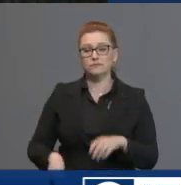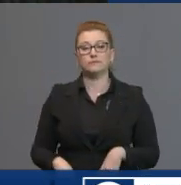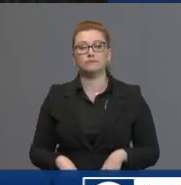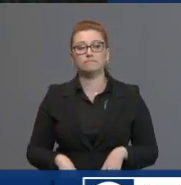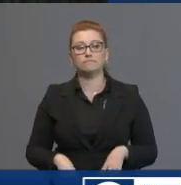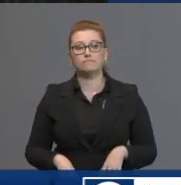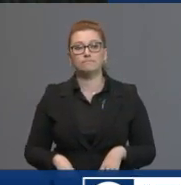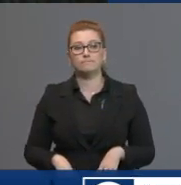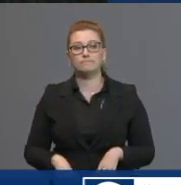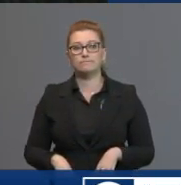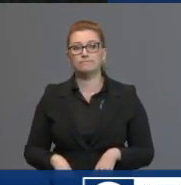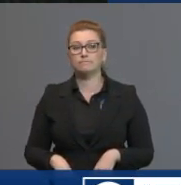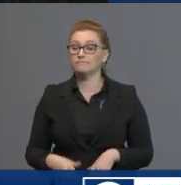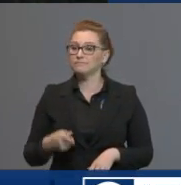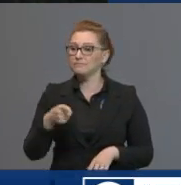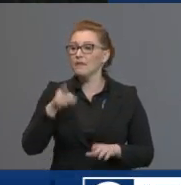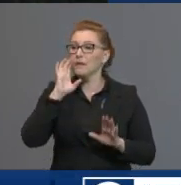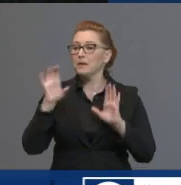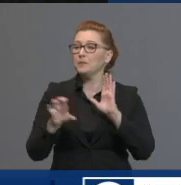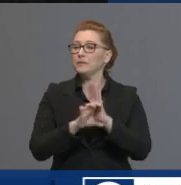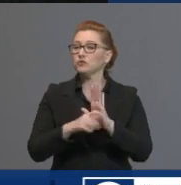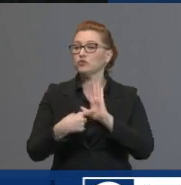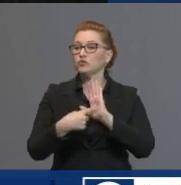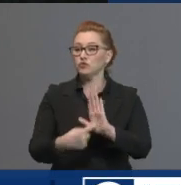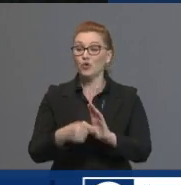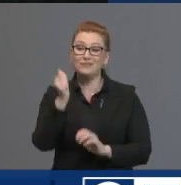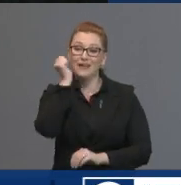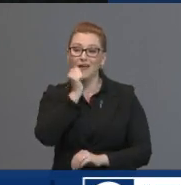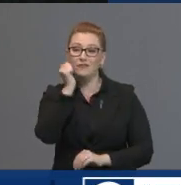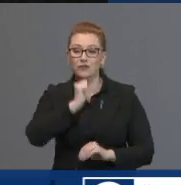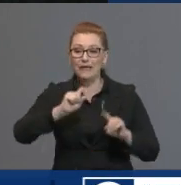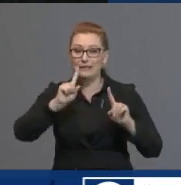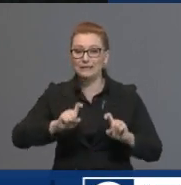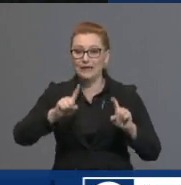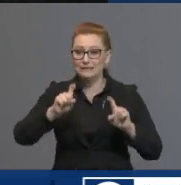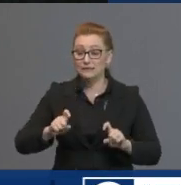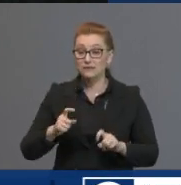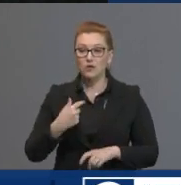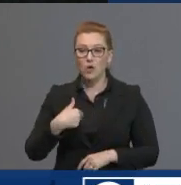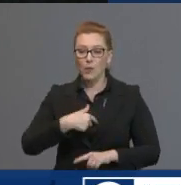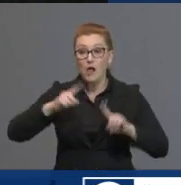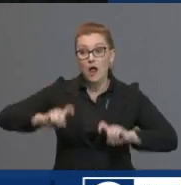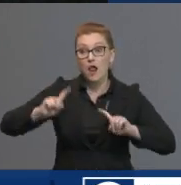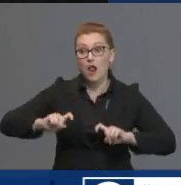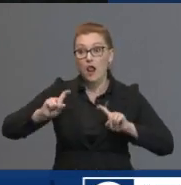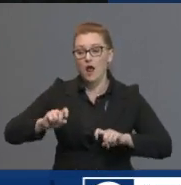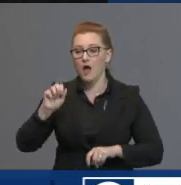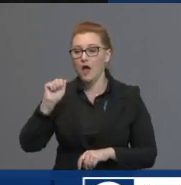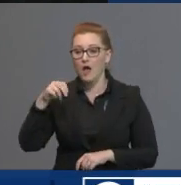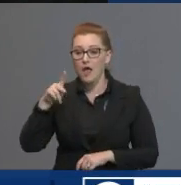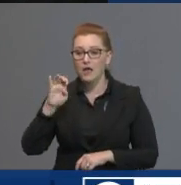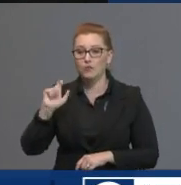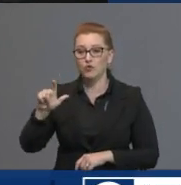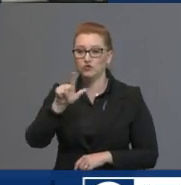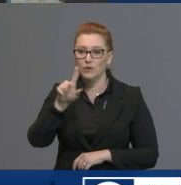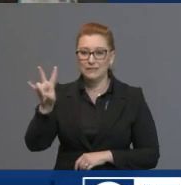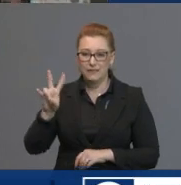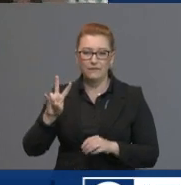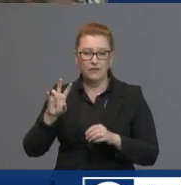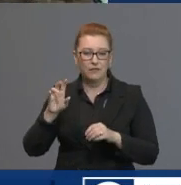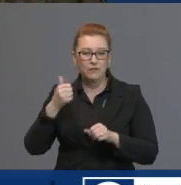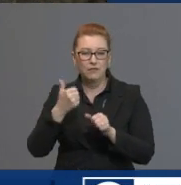You can see the testing by day here. The surge began on April 27th. That's